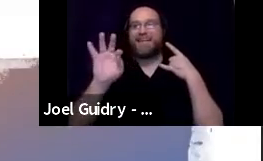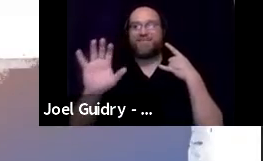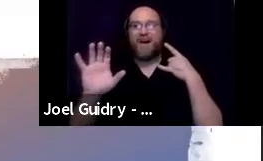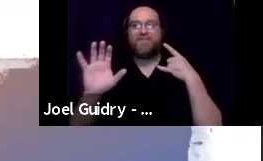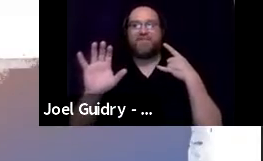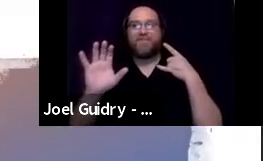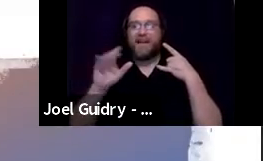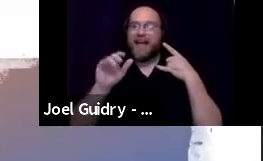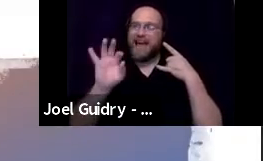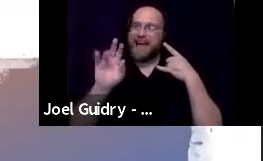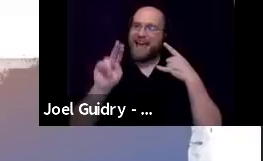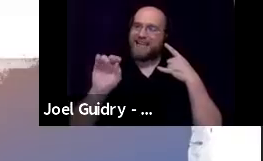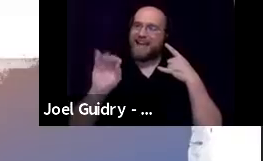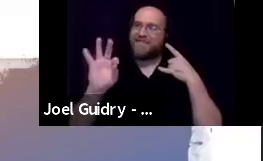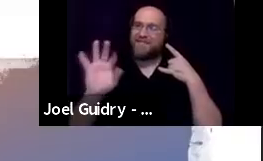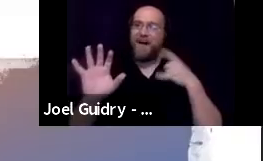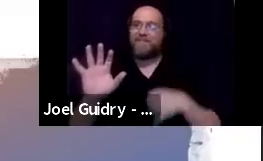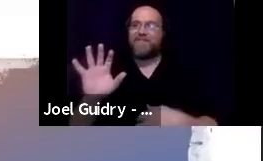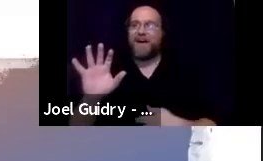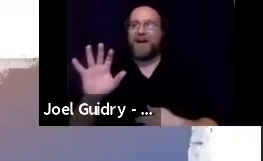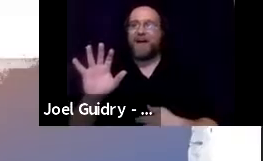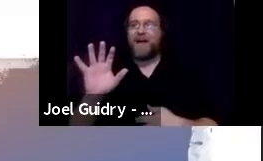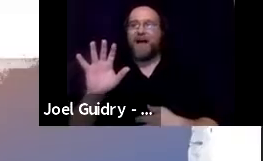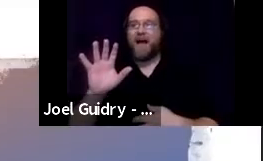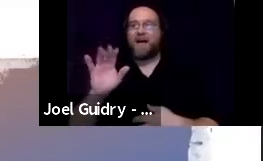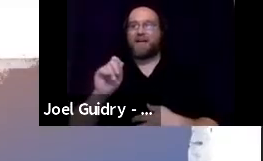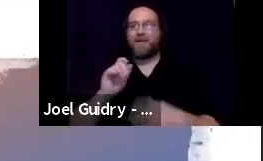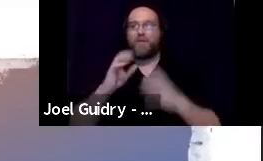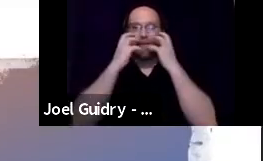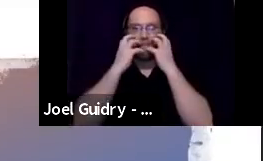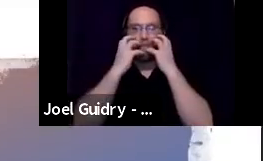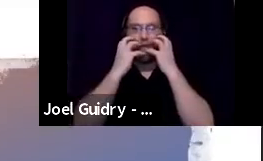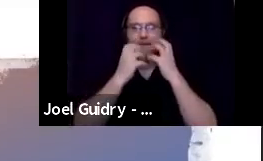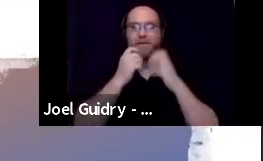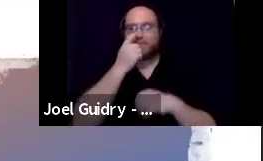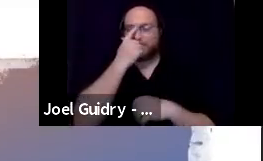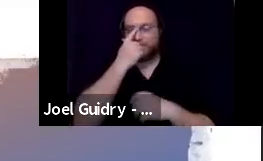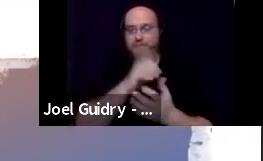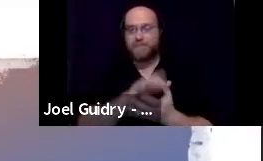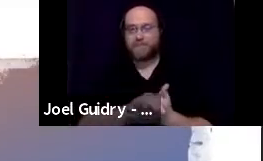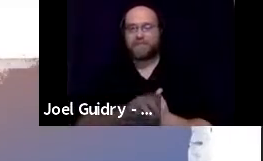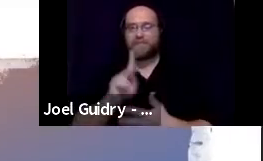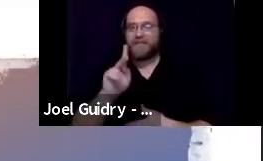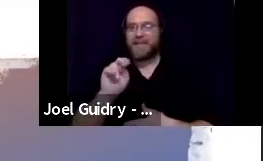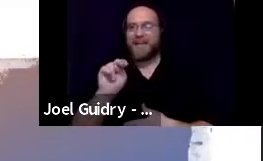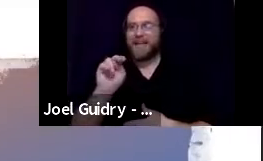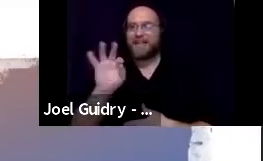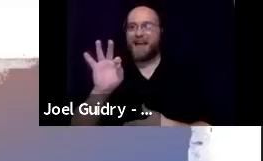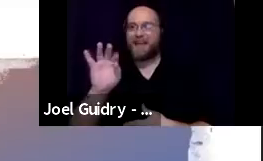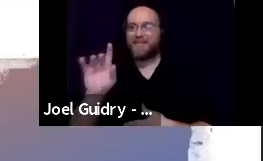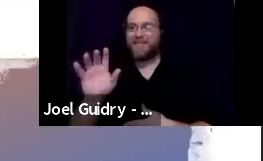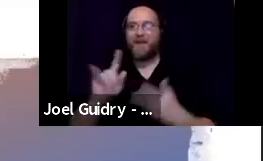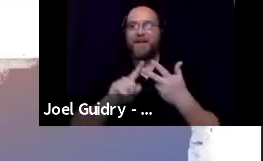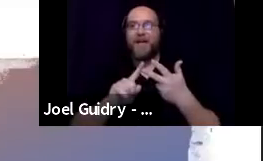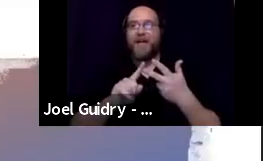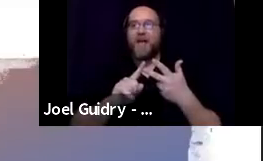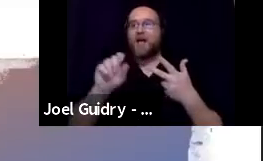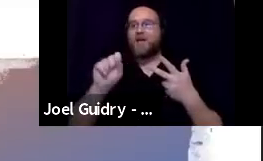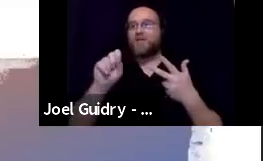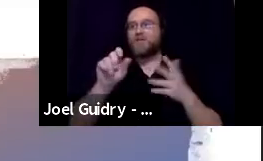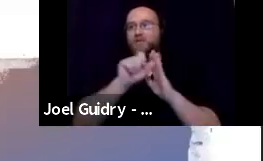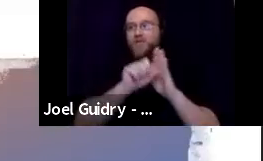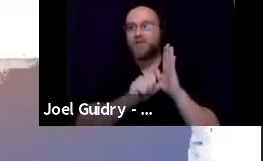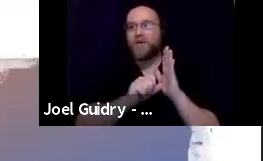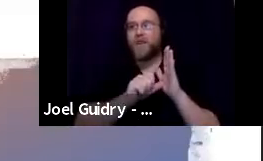face shield plus FDA approved KN95 mask, a surgical mask, a desk mask, or a